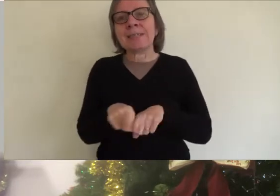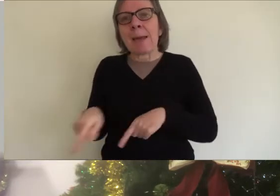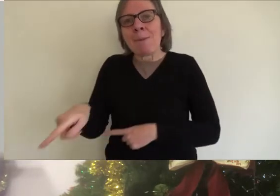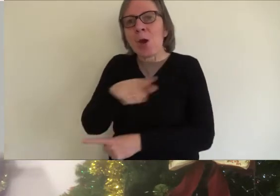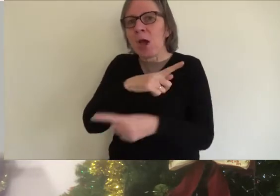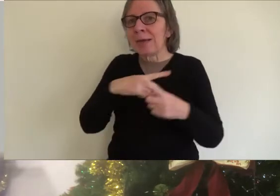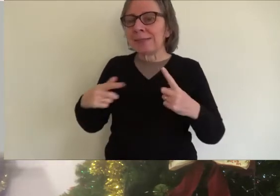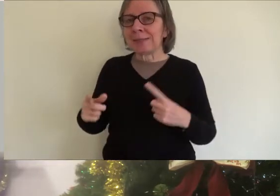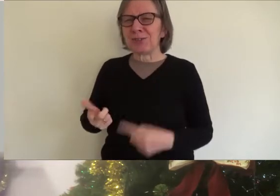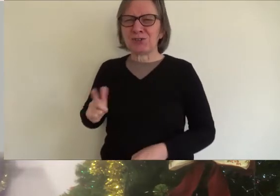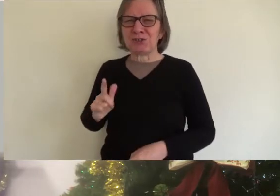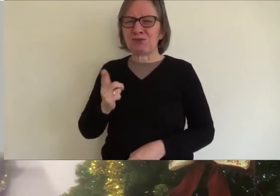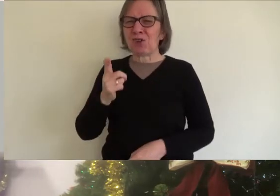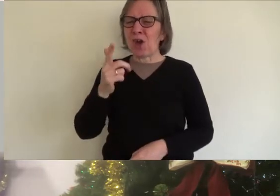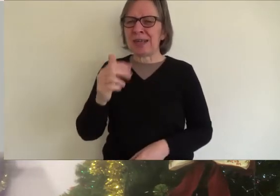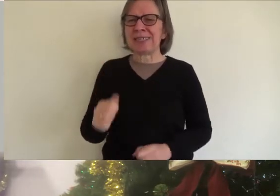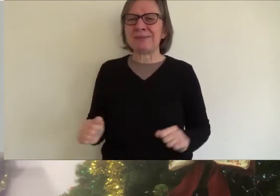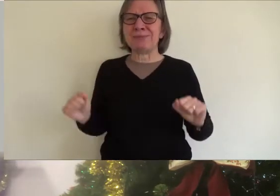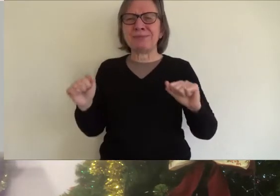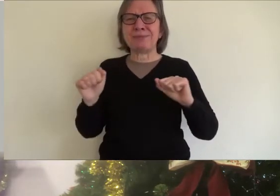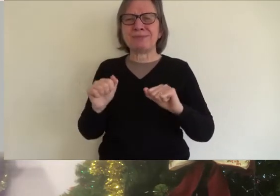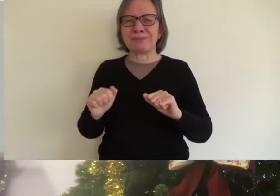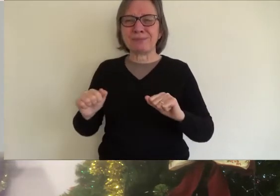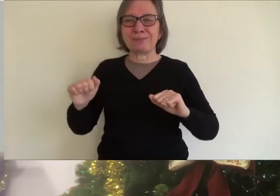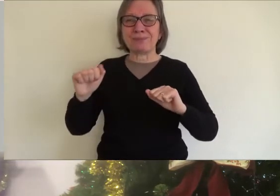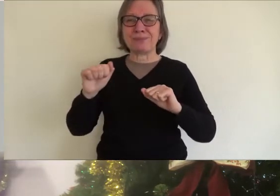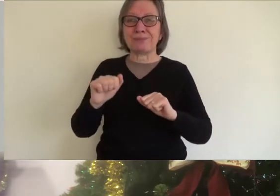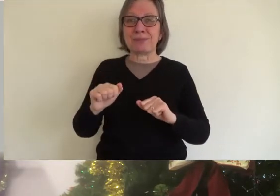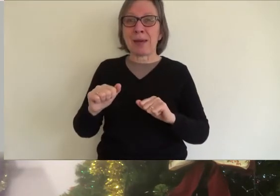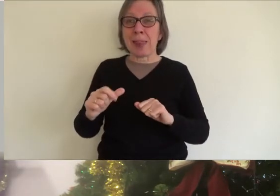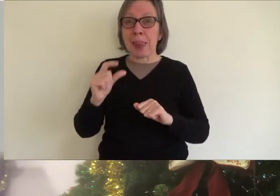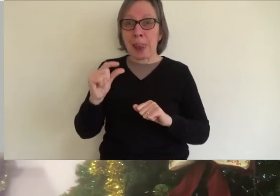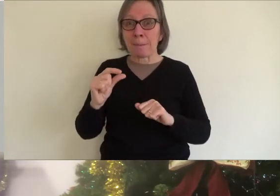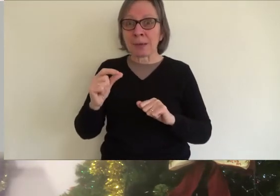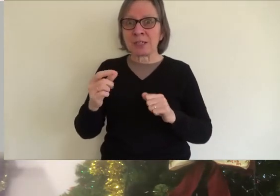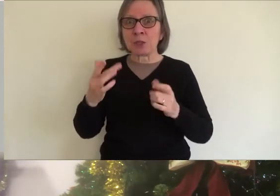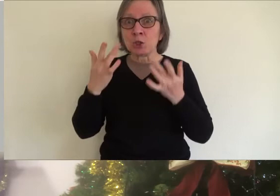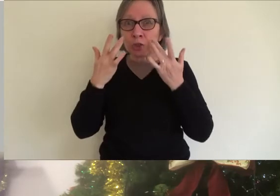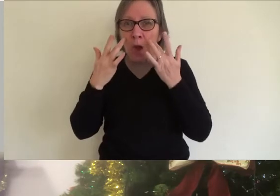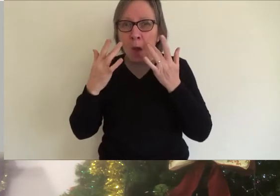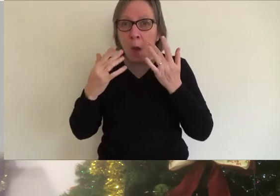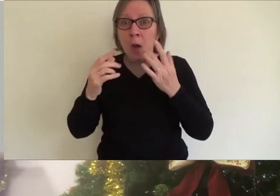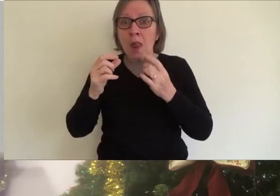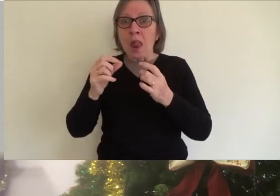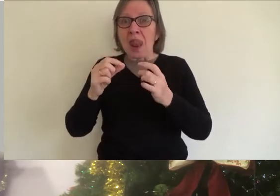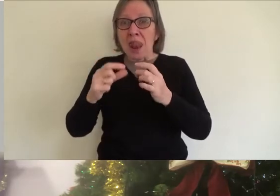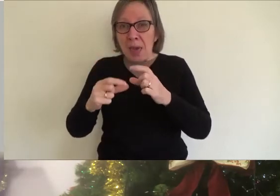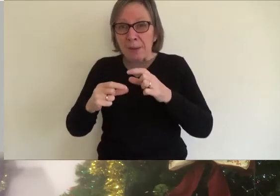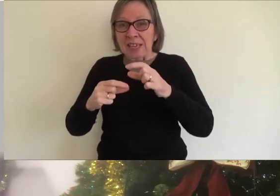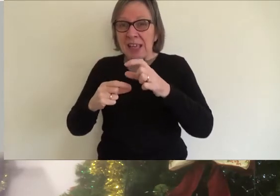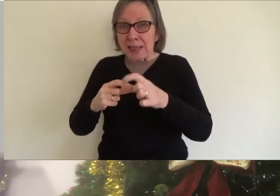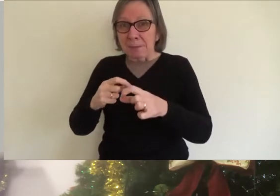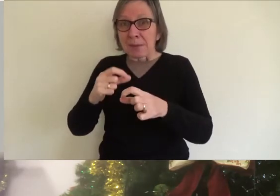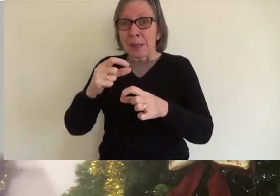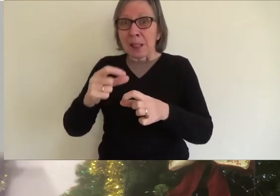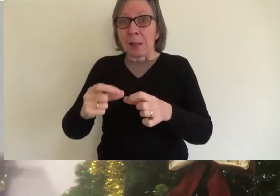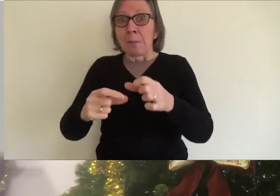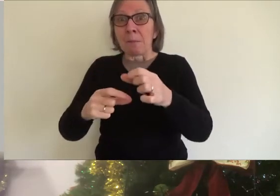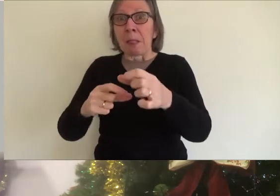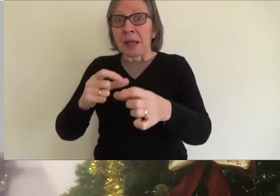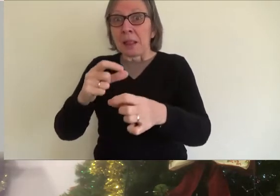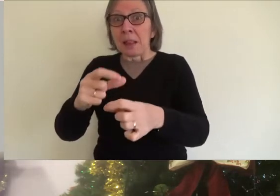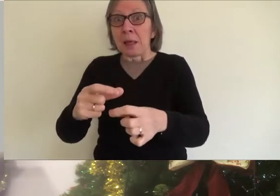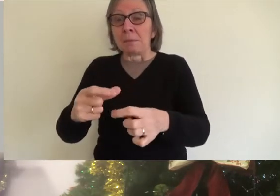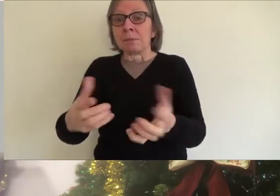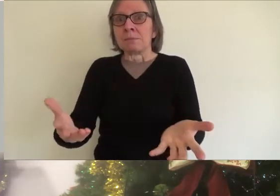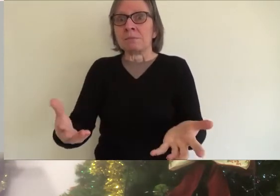of discovery as he reveals himself to us. Don't always think it's going to happen right in a flash in a second. It